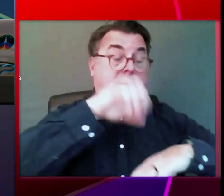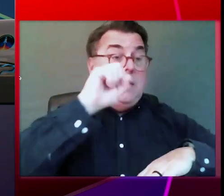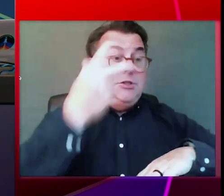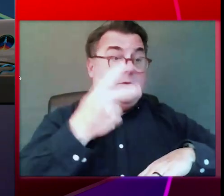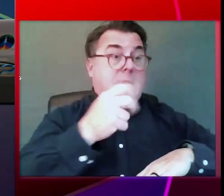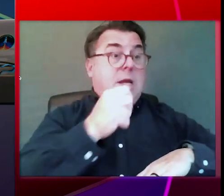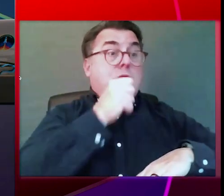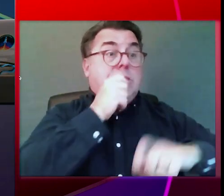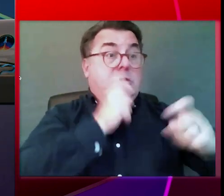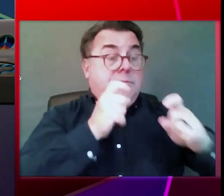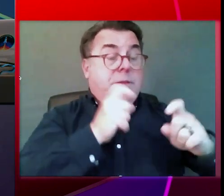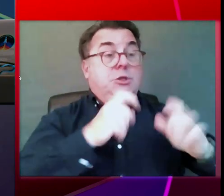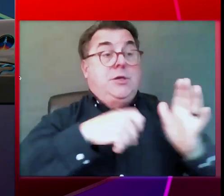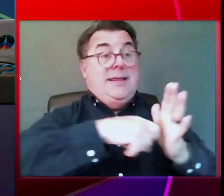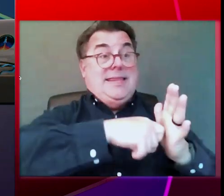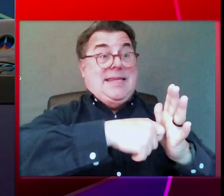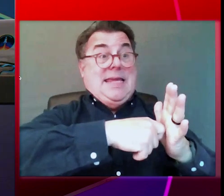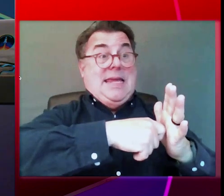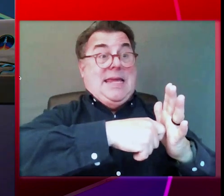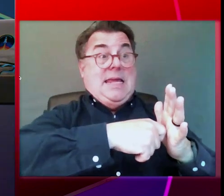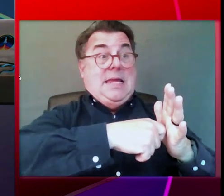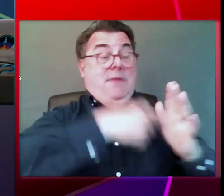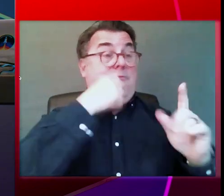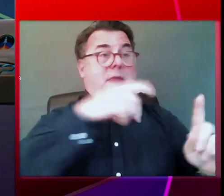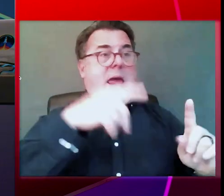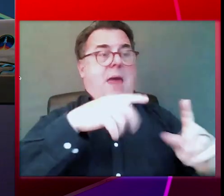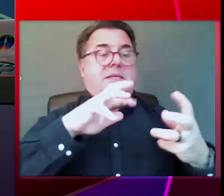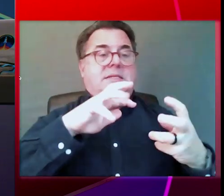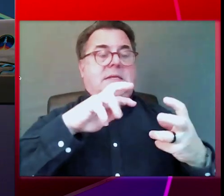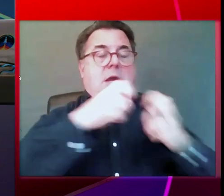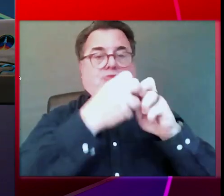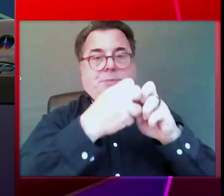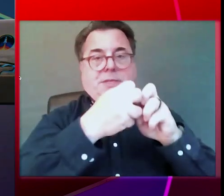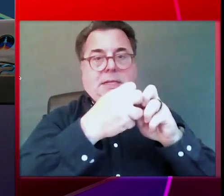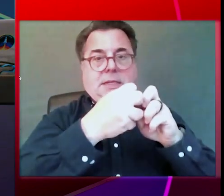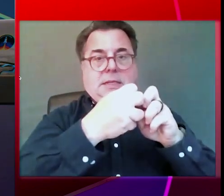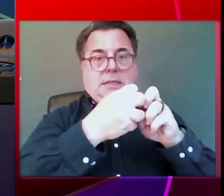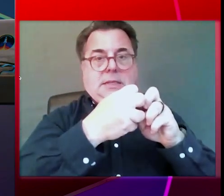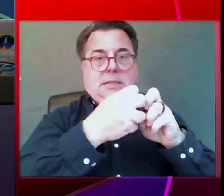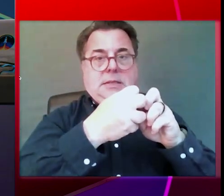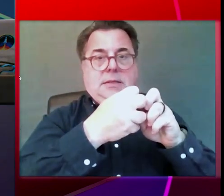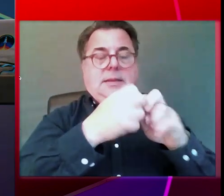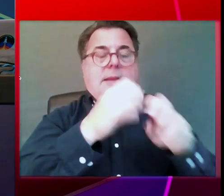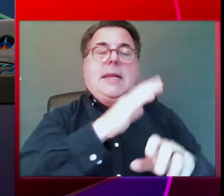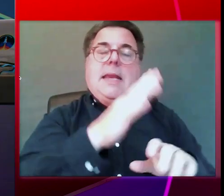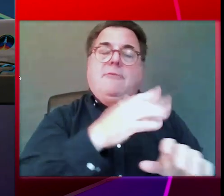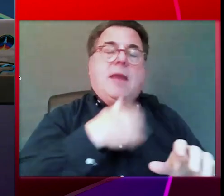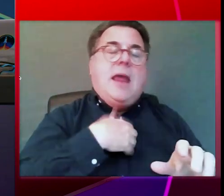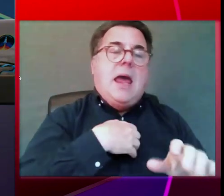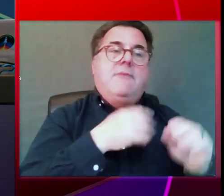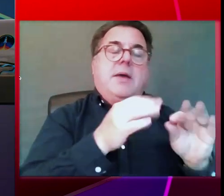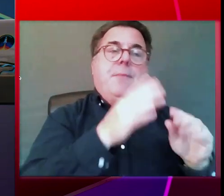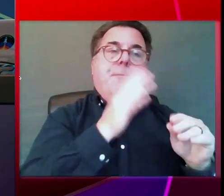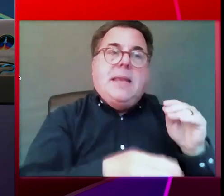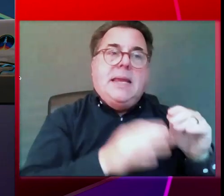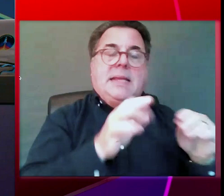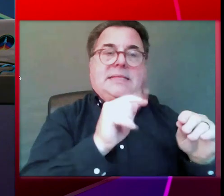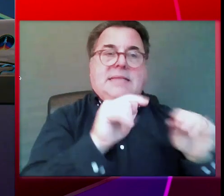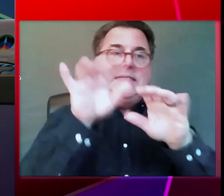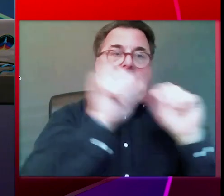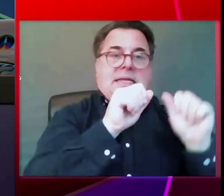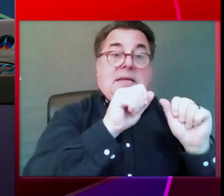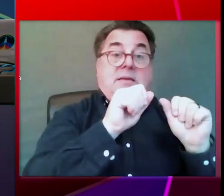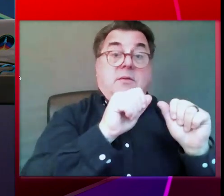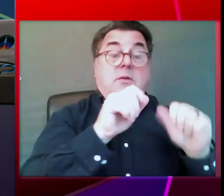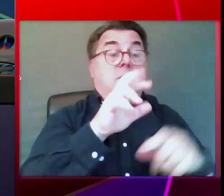a key in that application is encrypting it. Yeah. Never does plain text data leave those services. Right. Where does the root of trust come